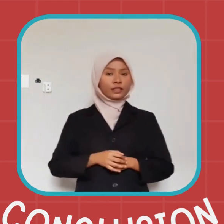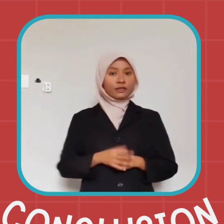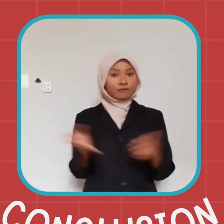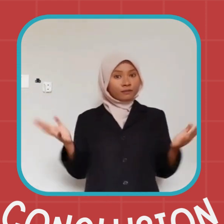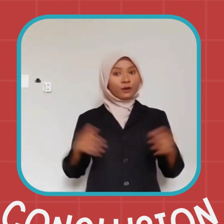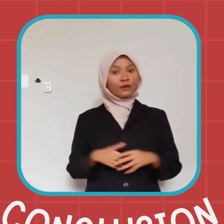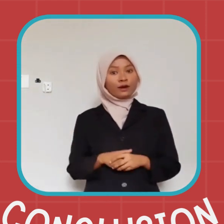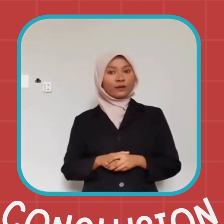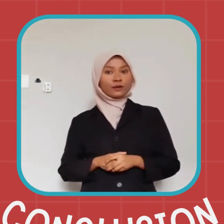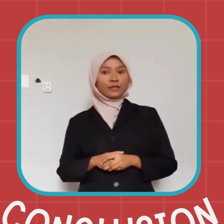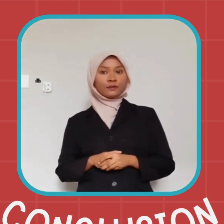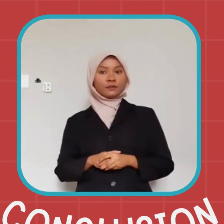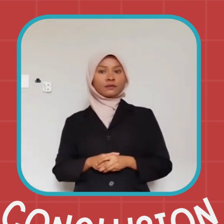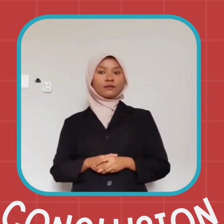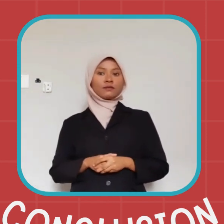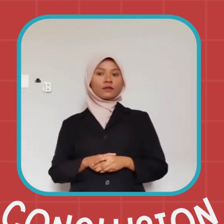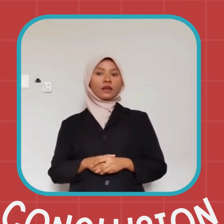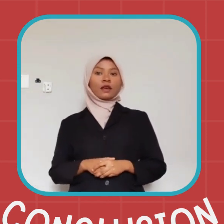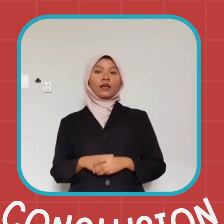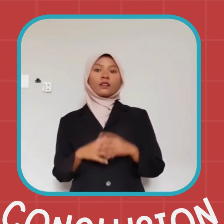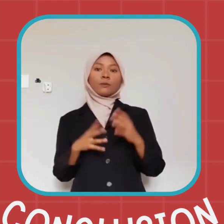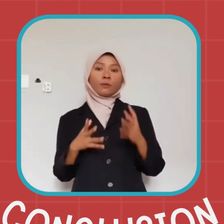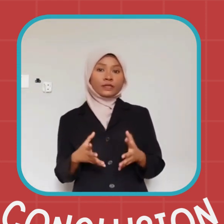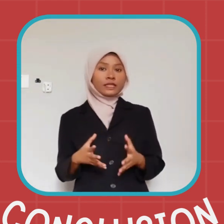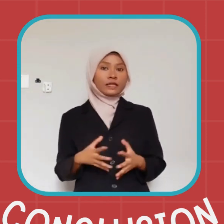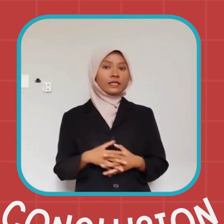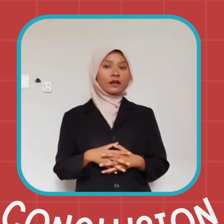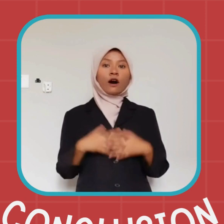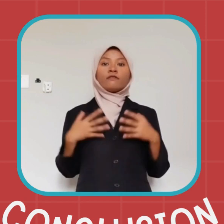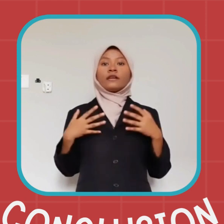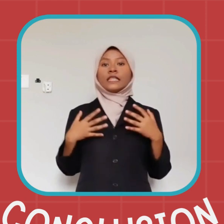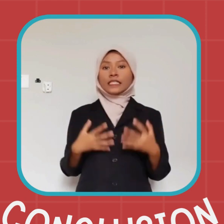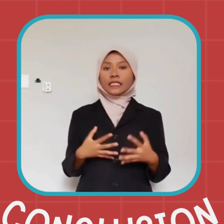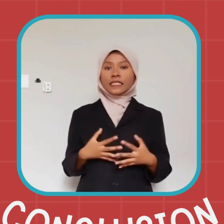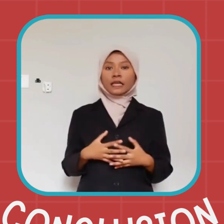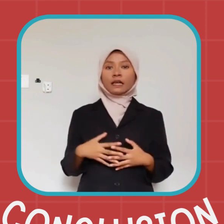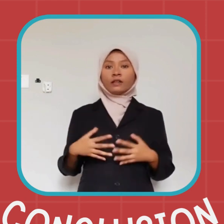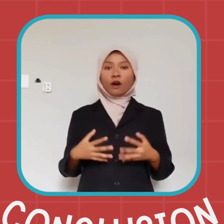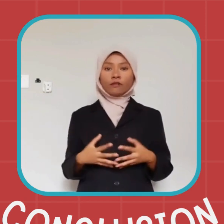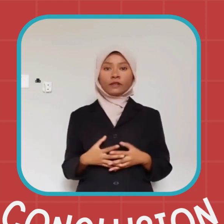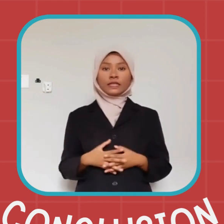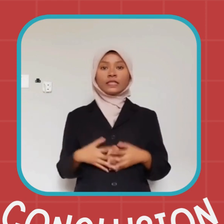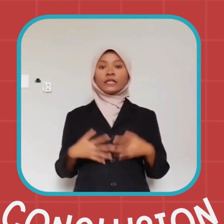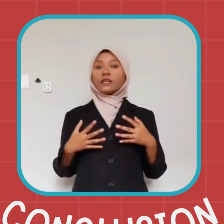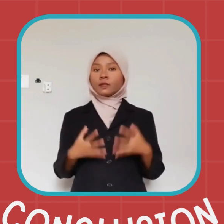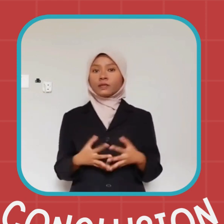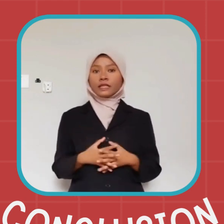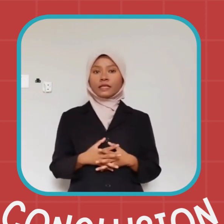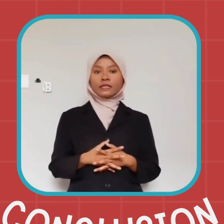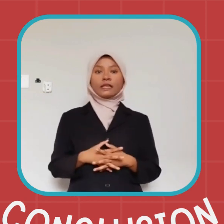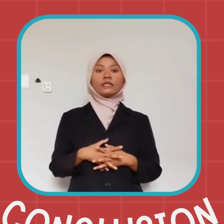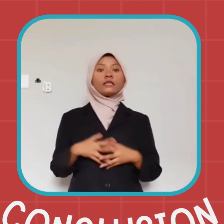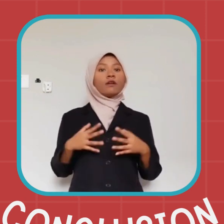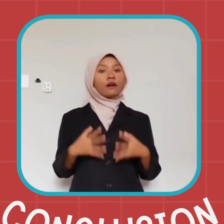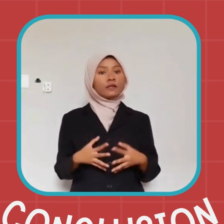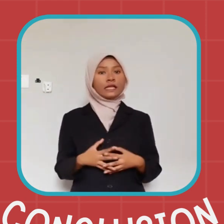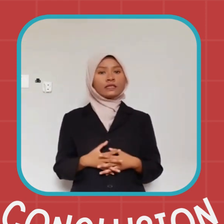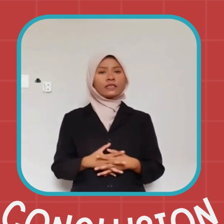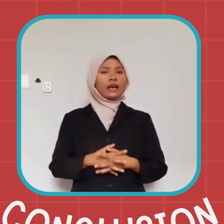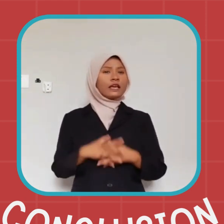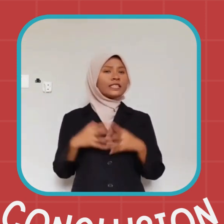in the futures. Who knows? The process of adjusting a novel circumstance